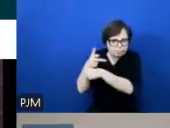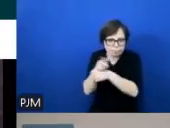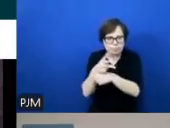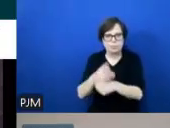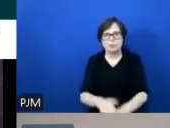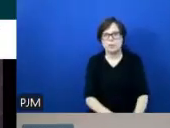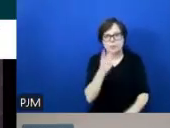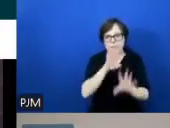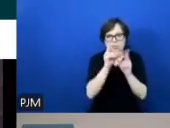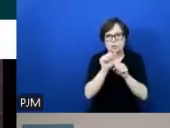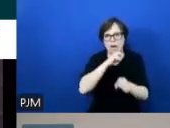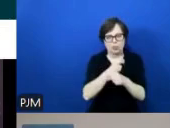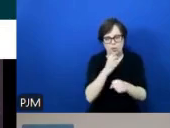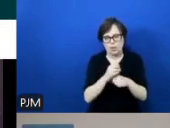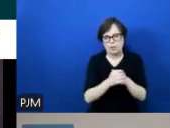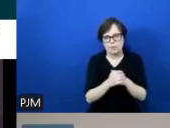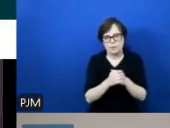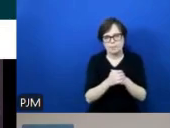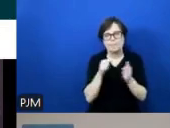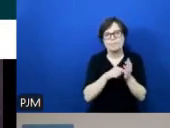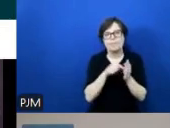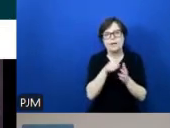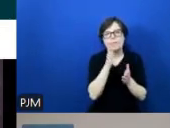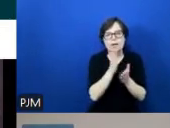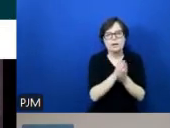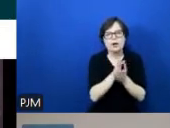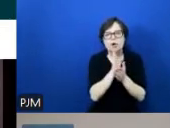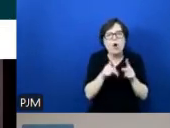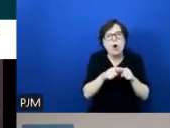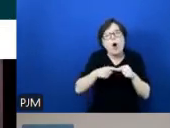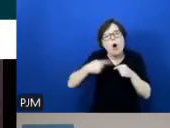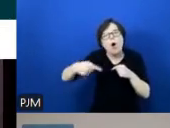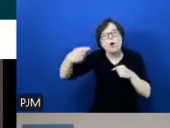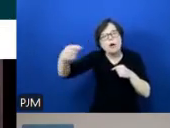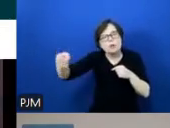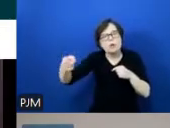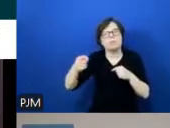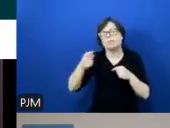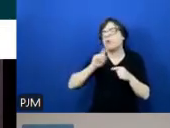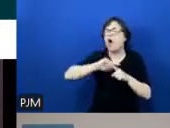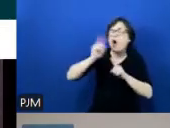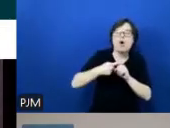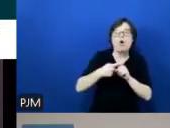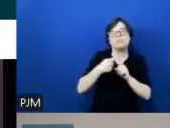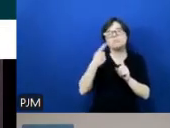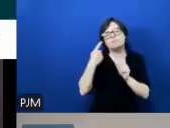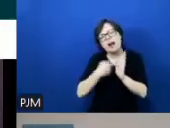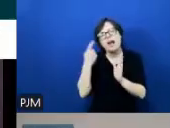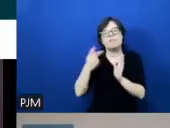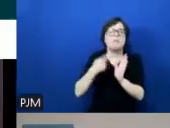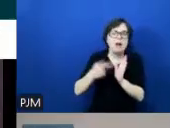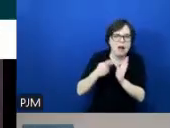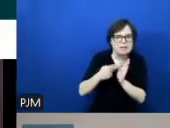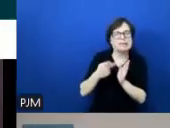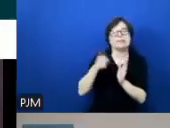So you see, it is all automated. There are periodical maintenance checks once or twice a